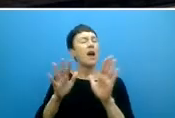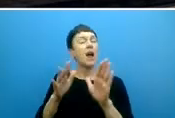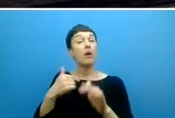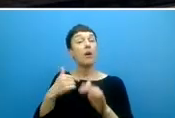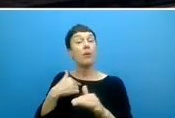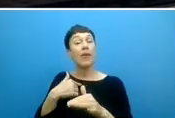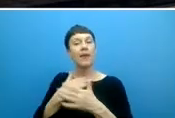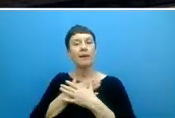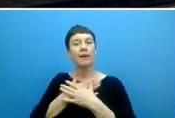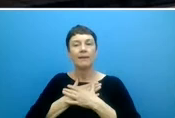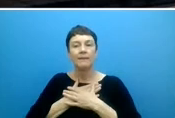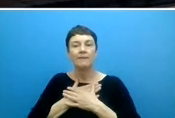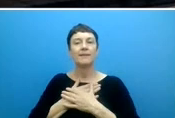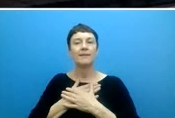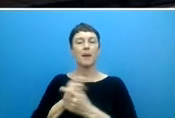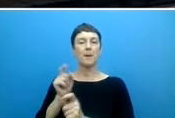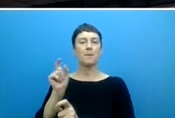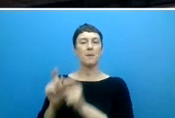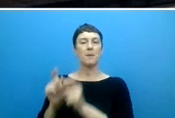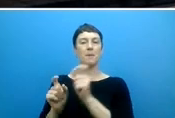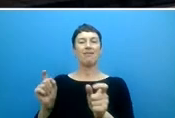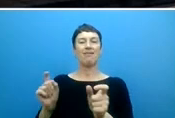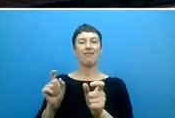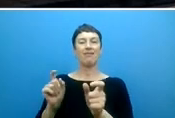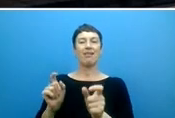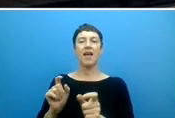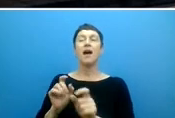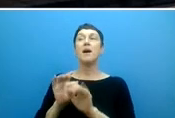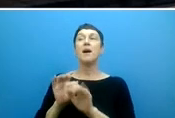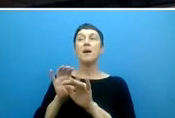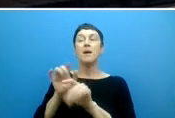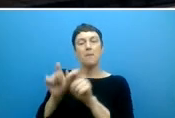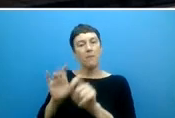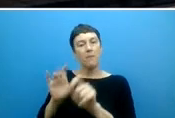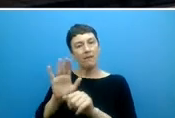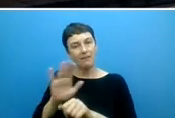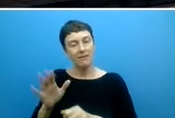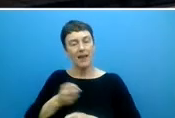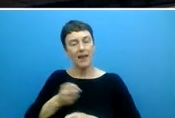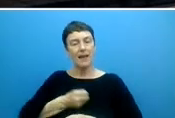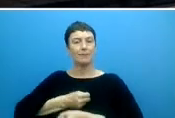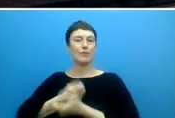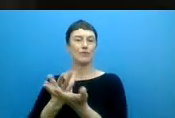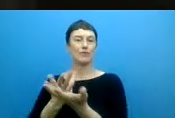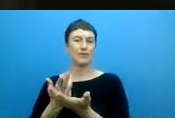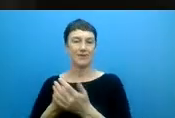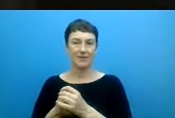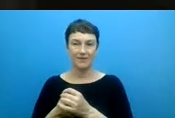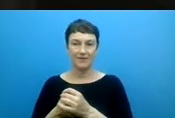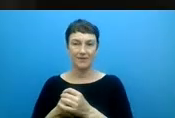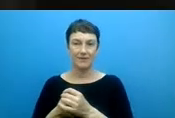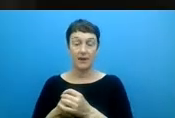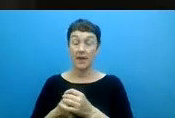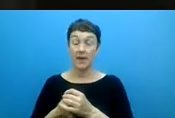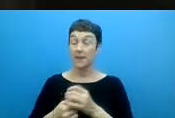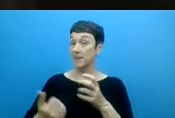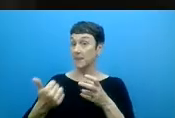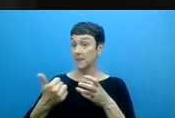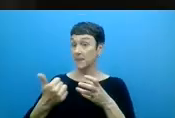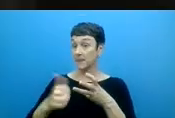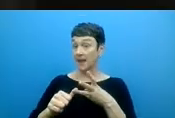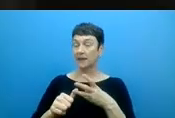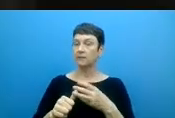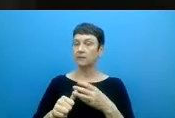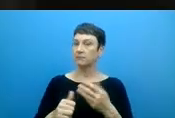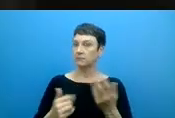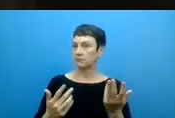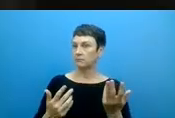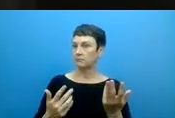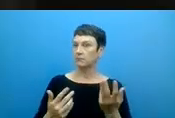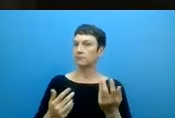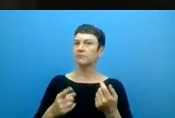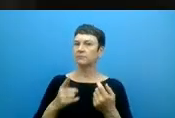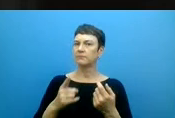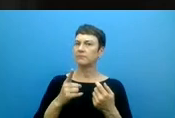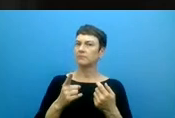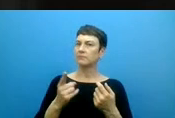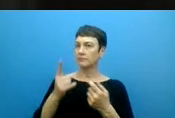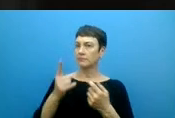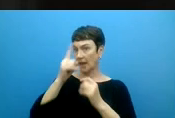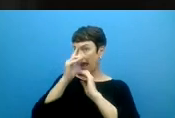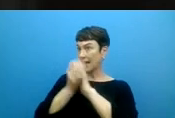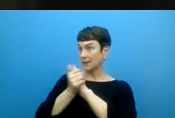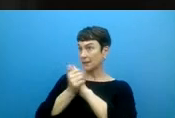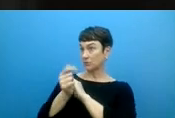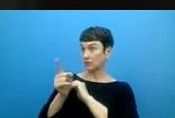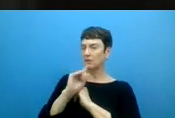about people and their expression. The next one is ask an expert. So at the beginning of this